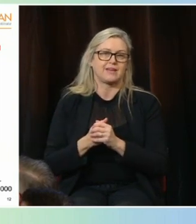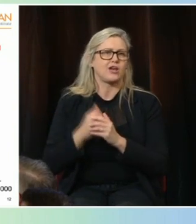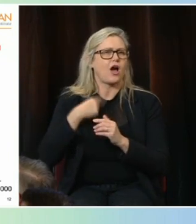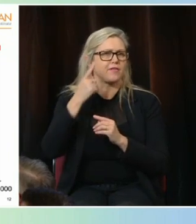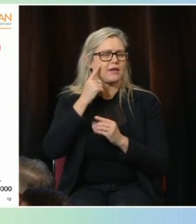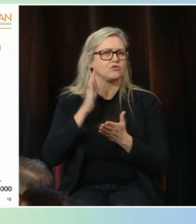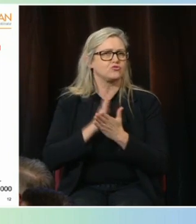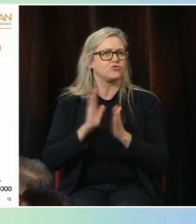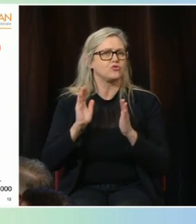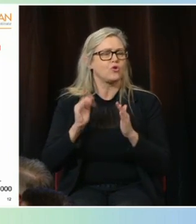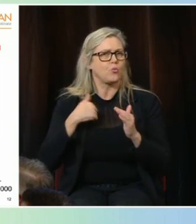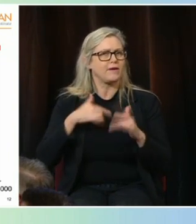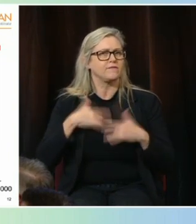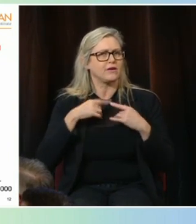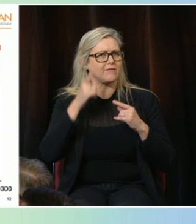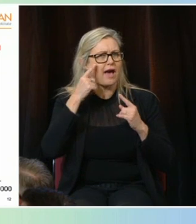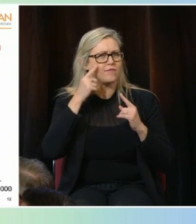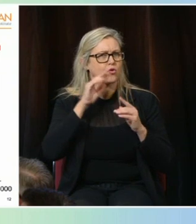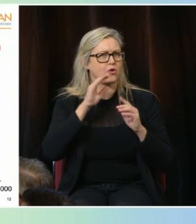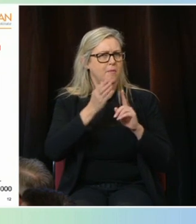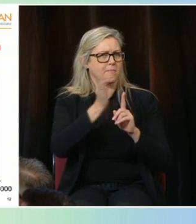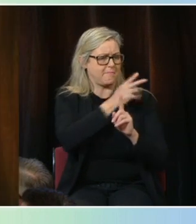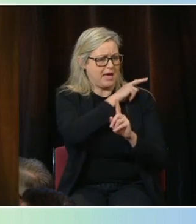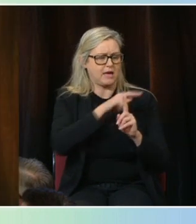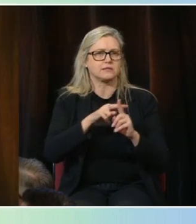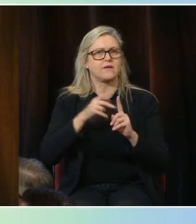and demographics to expect that those Trends will continue